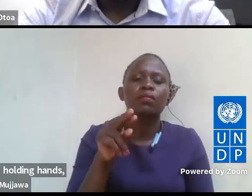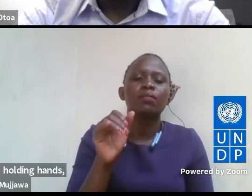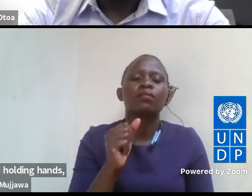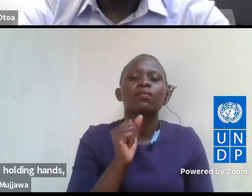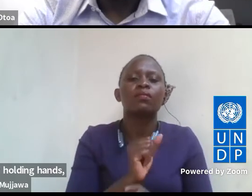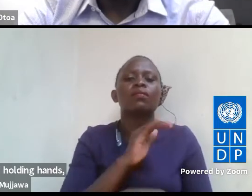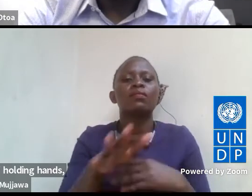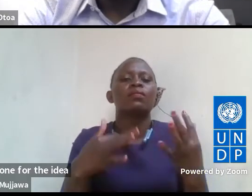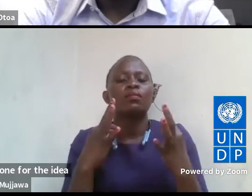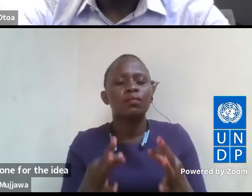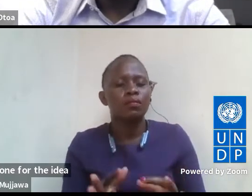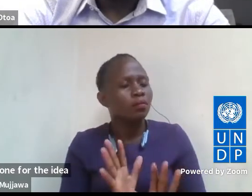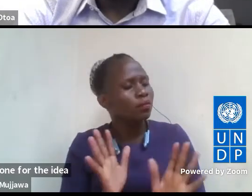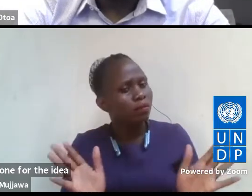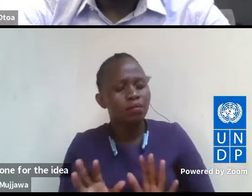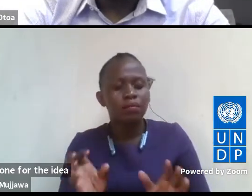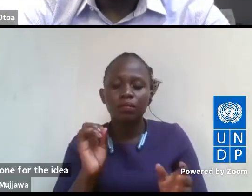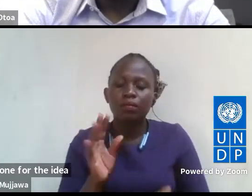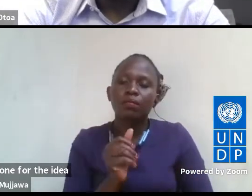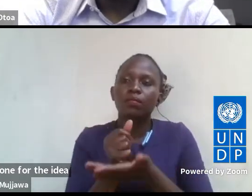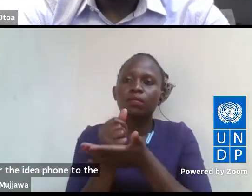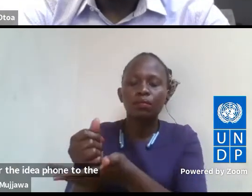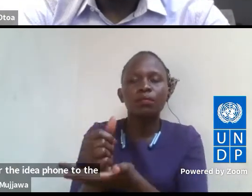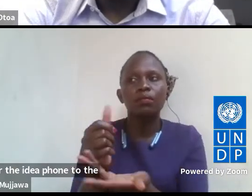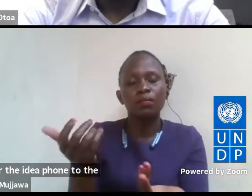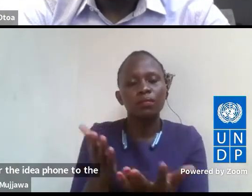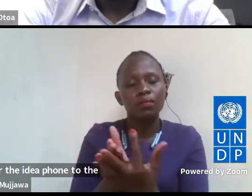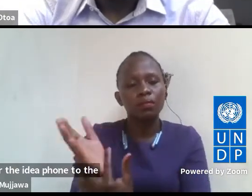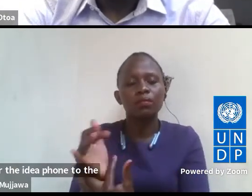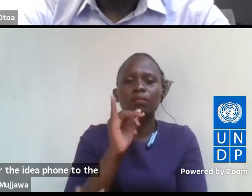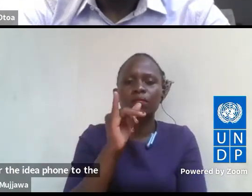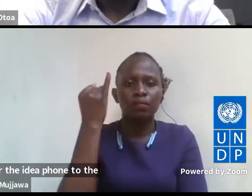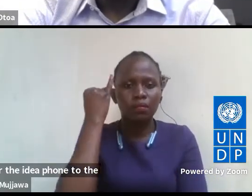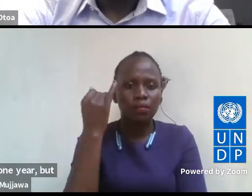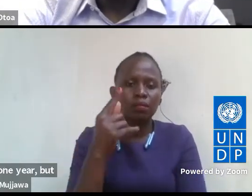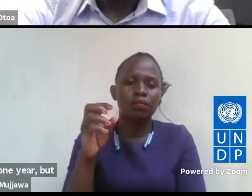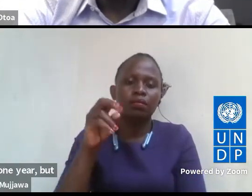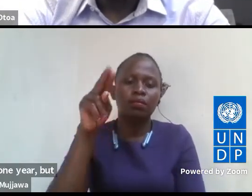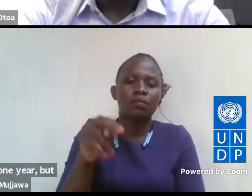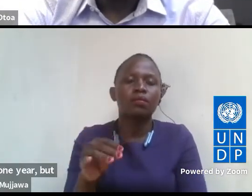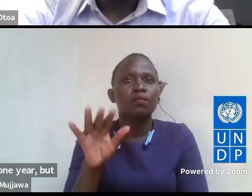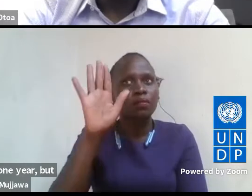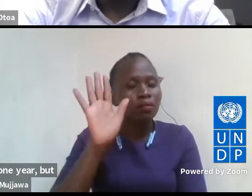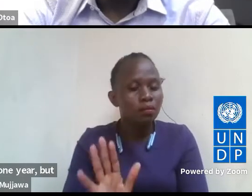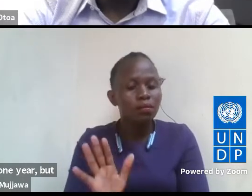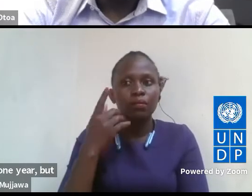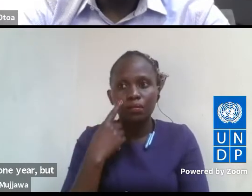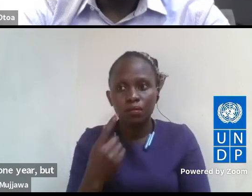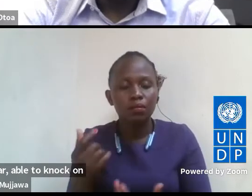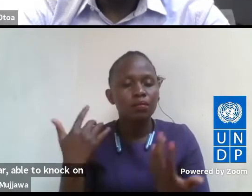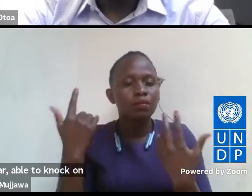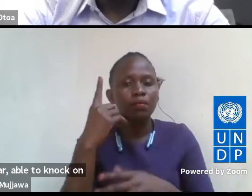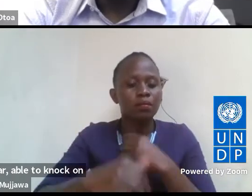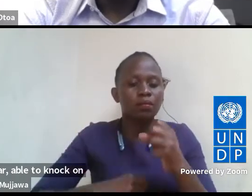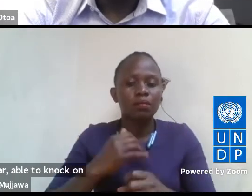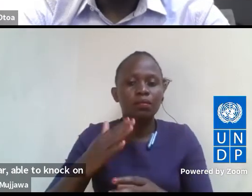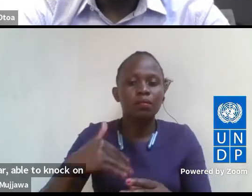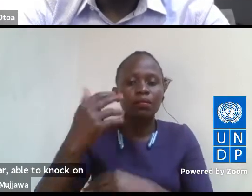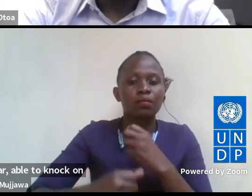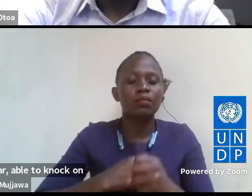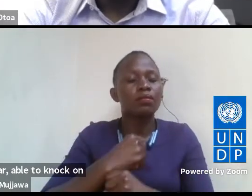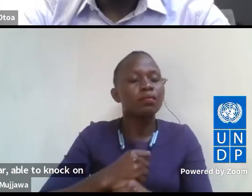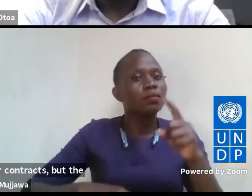ideathon, it would be brilliant to see them after 1 year, able to knock on doors and actually win bigger contracts. But the